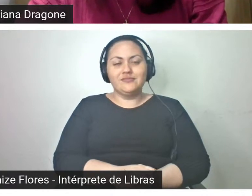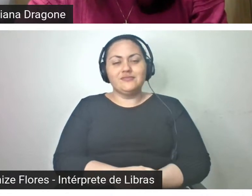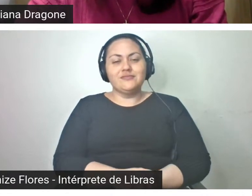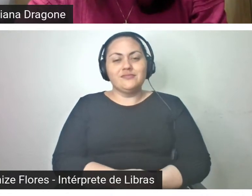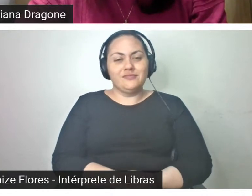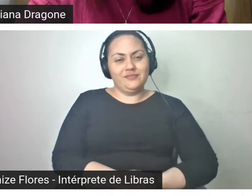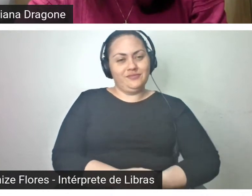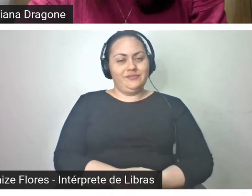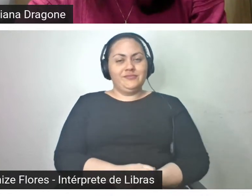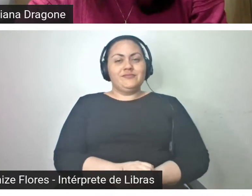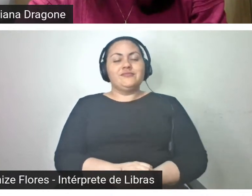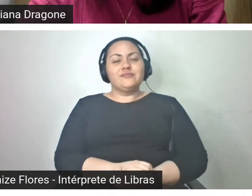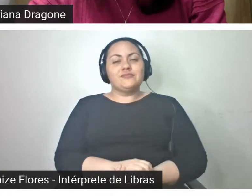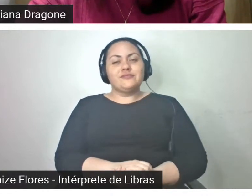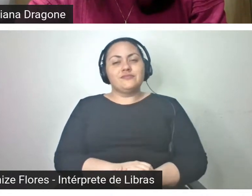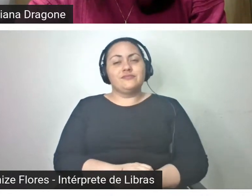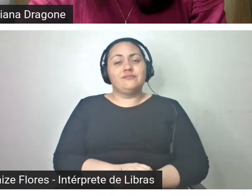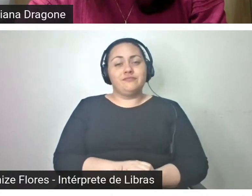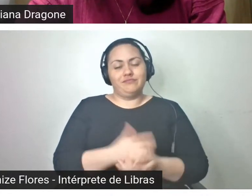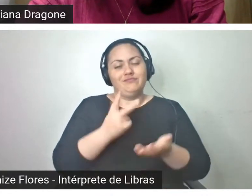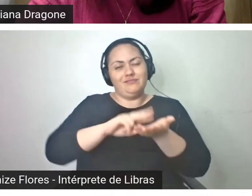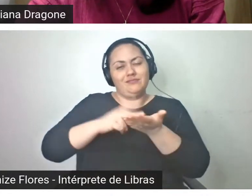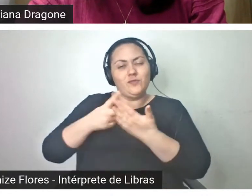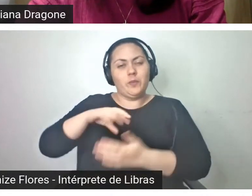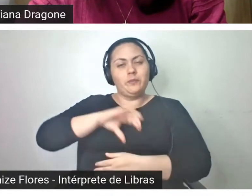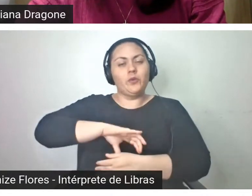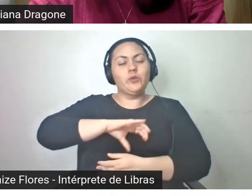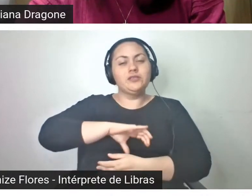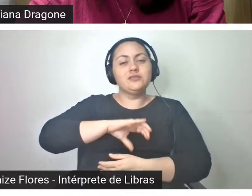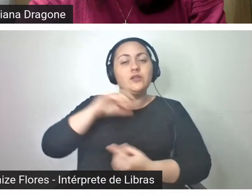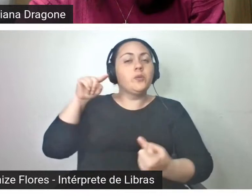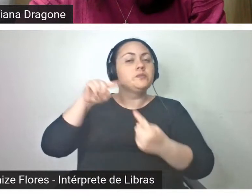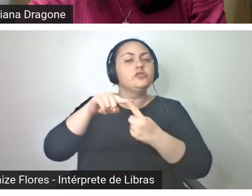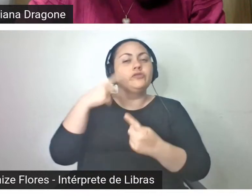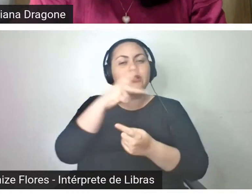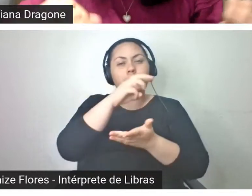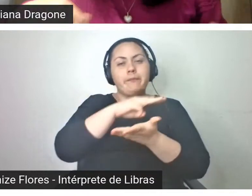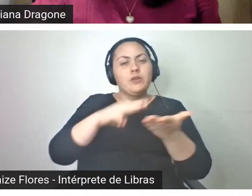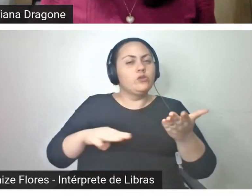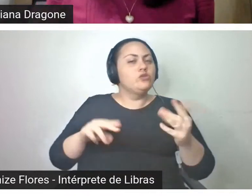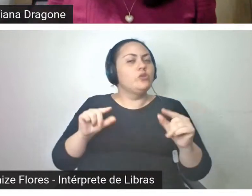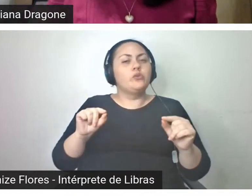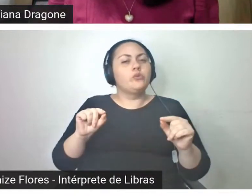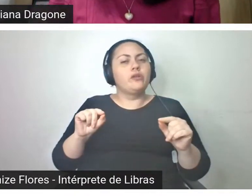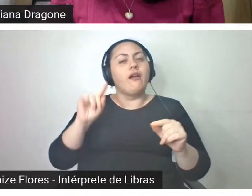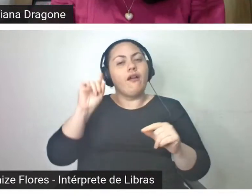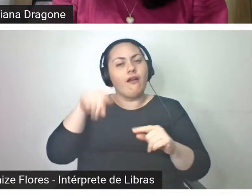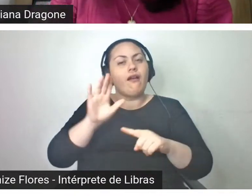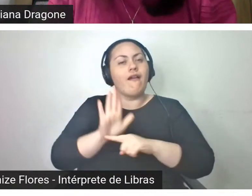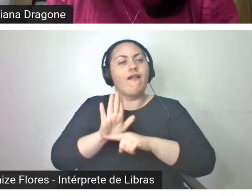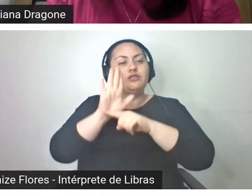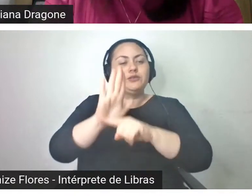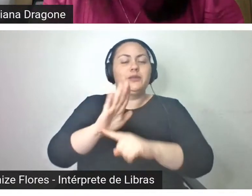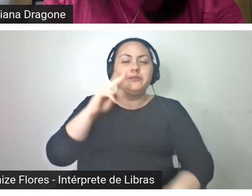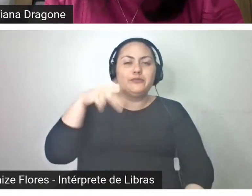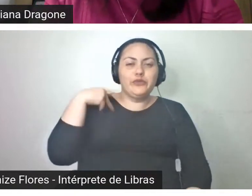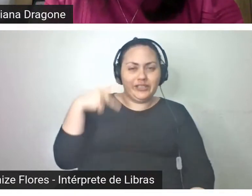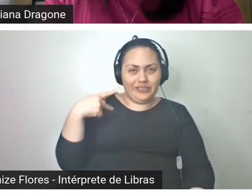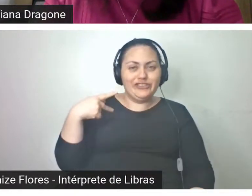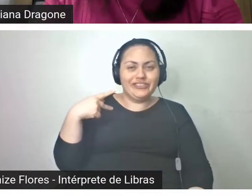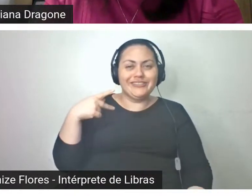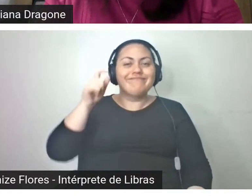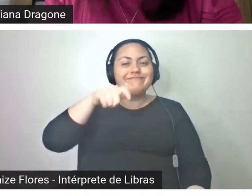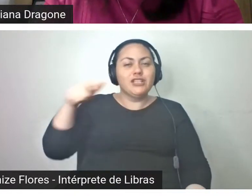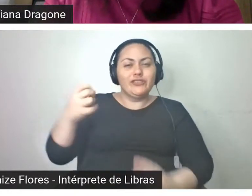goals. Então, o objetivo do método dele é exatamente auxiliar esses que fazem as políticas